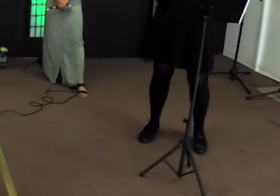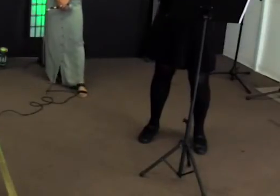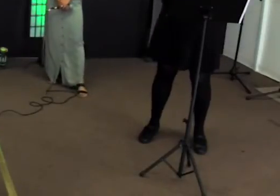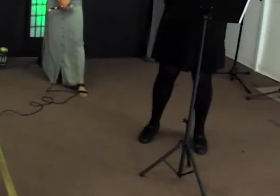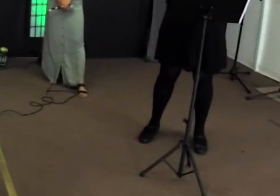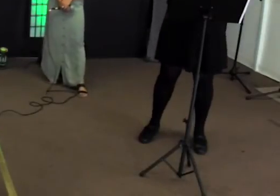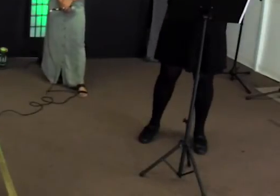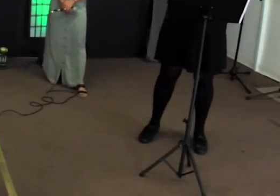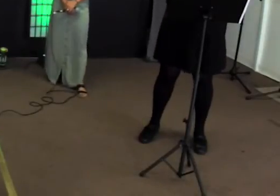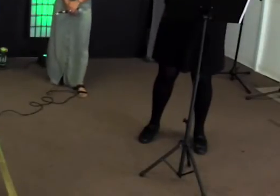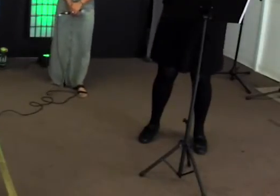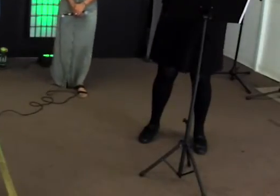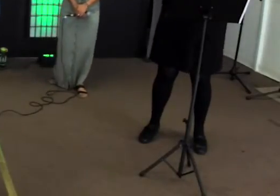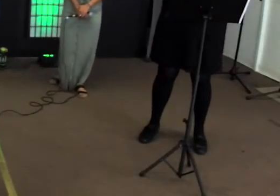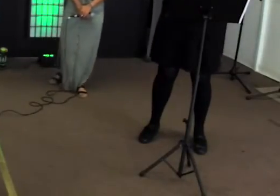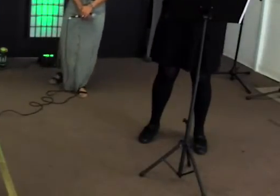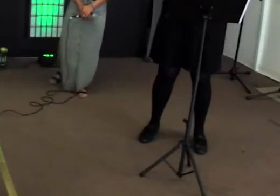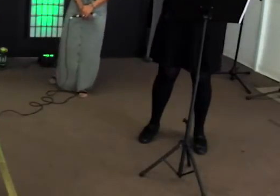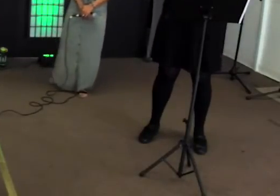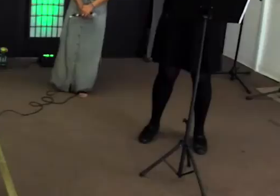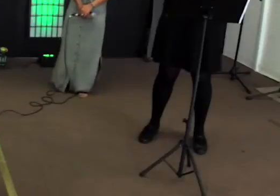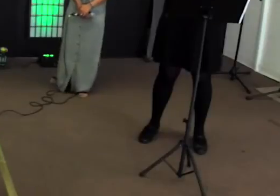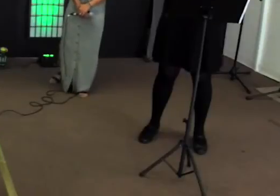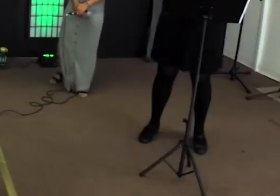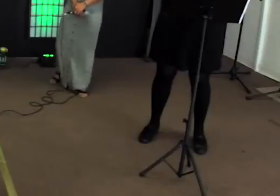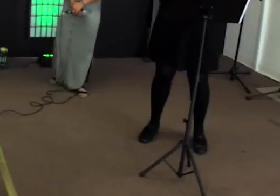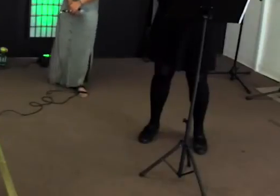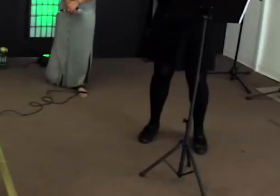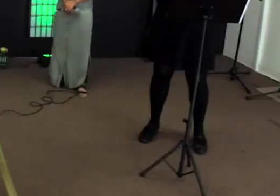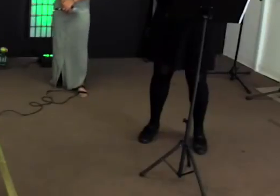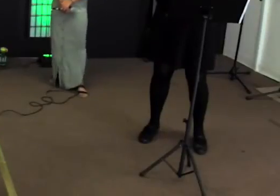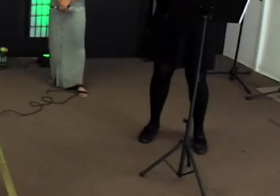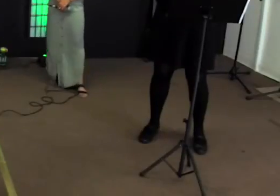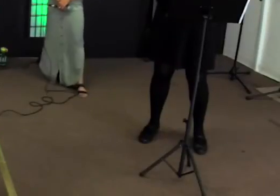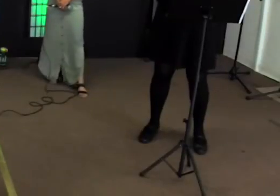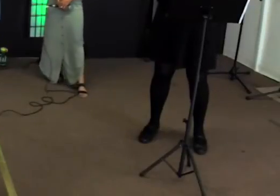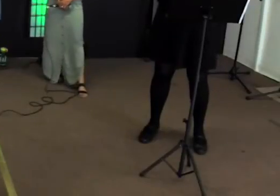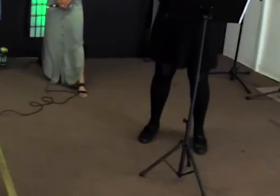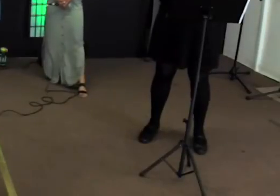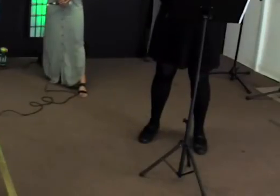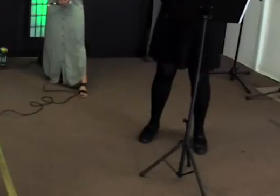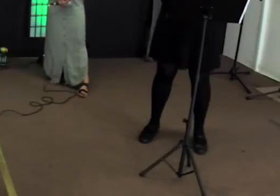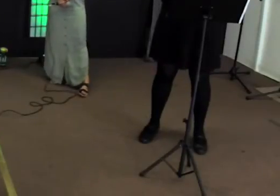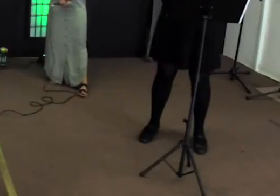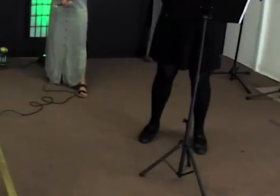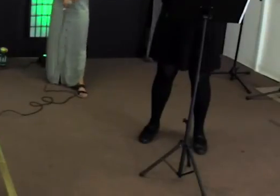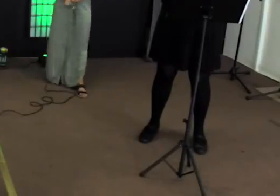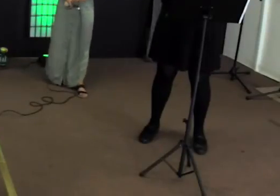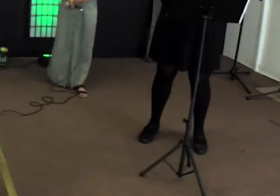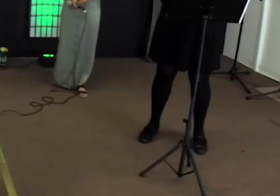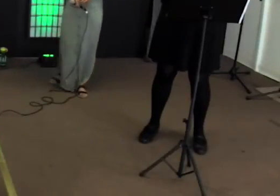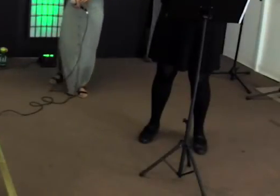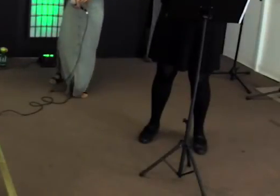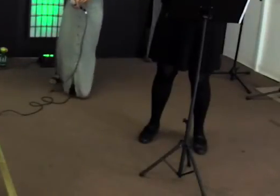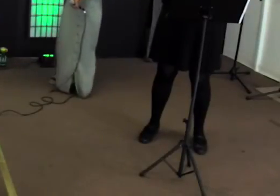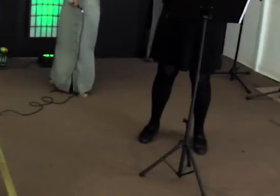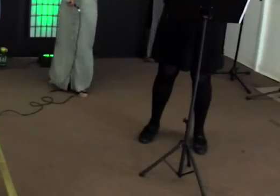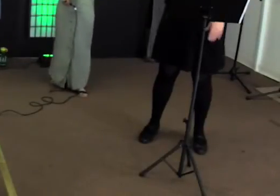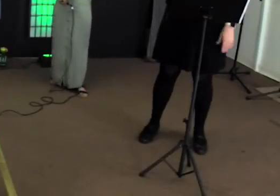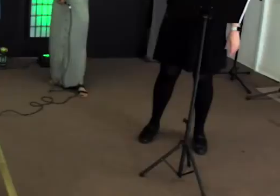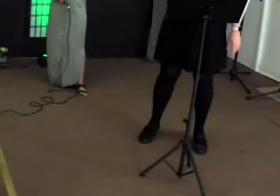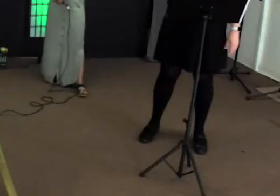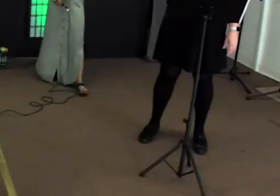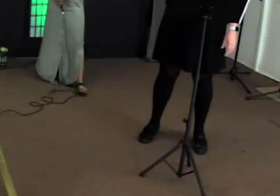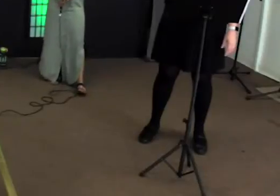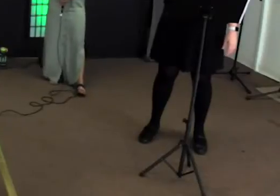and praise for them. We pray these things in the mighty name of Jesus. Amen. If Pastor Rachel or